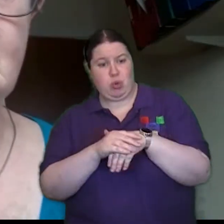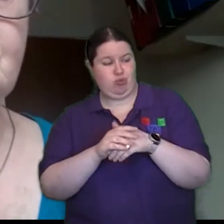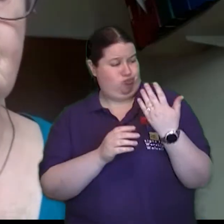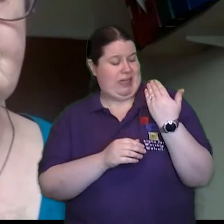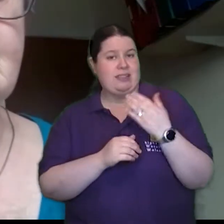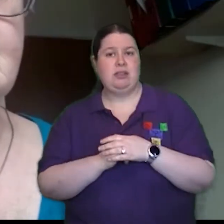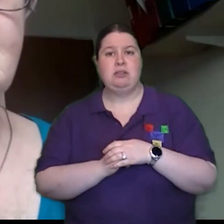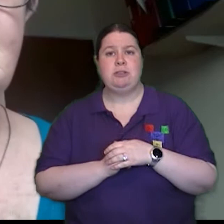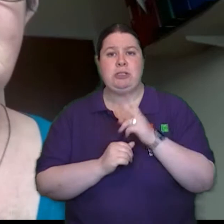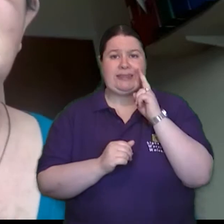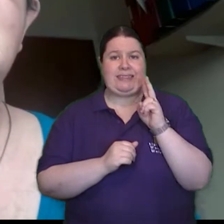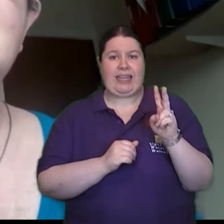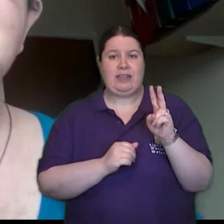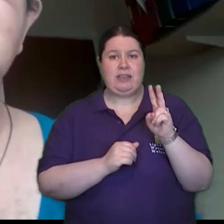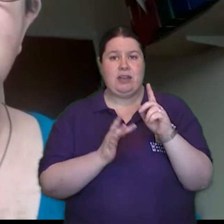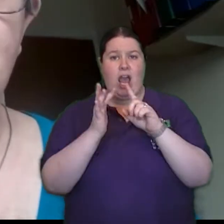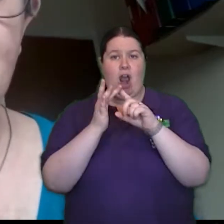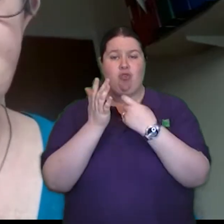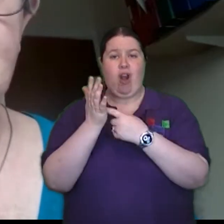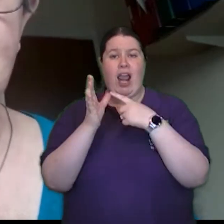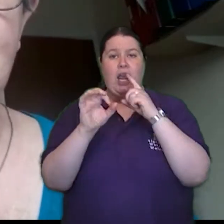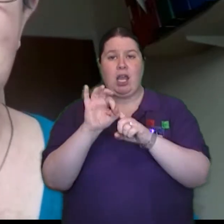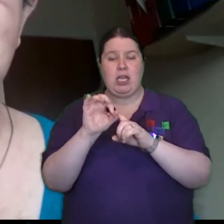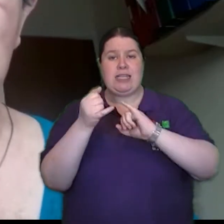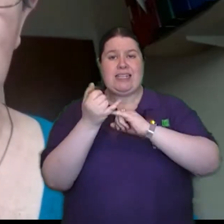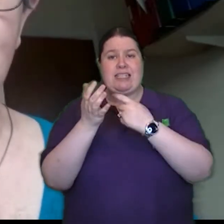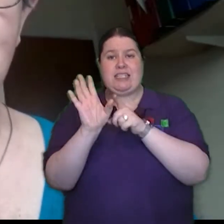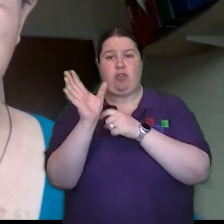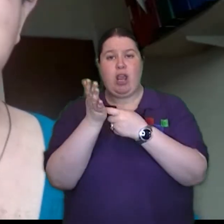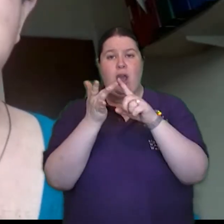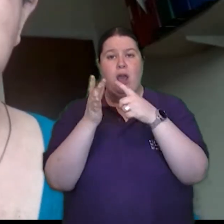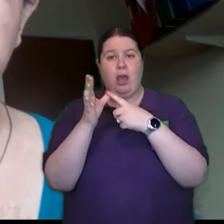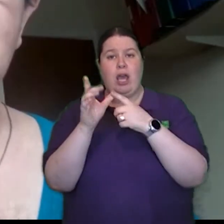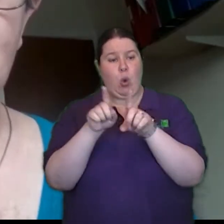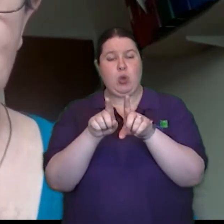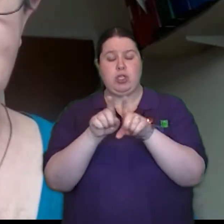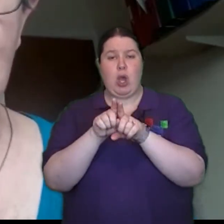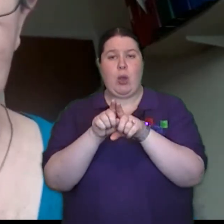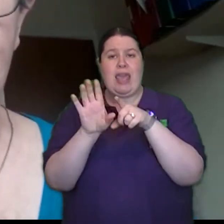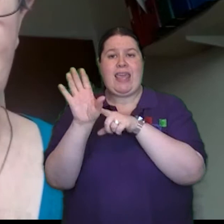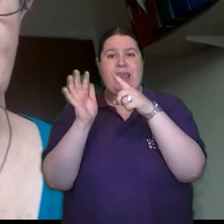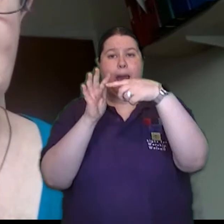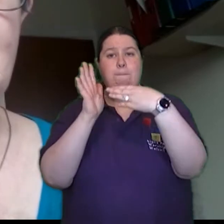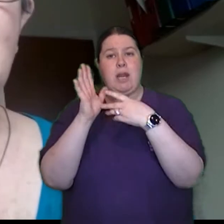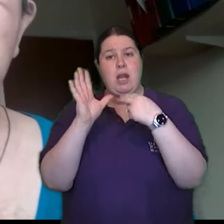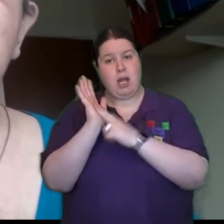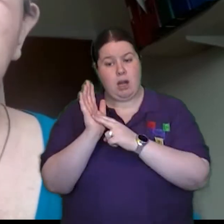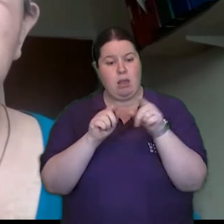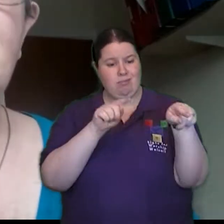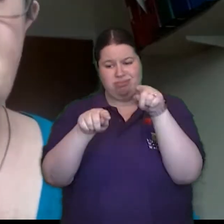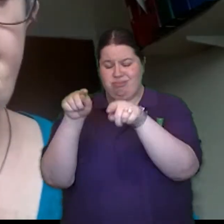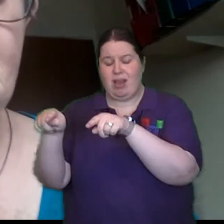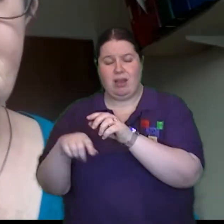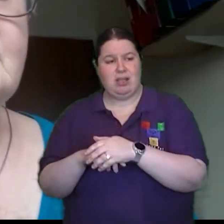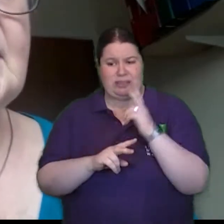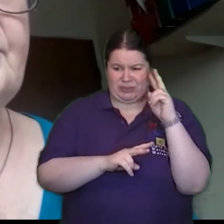recent atrocities, such as we have seen in Iraq, Syria, and Yemen, where